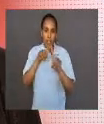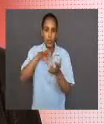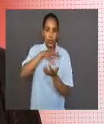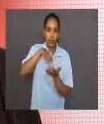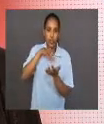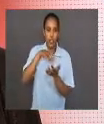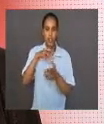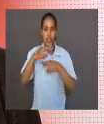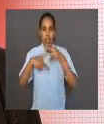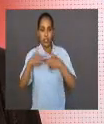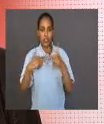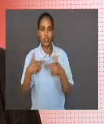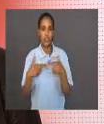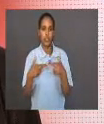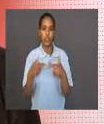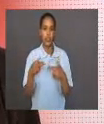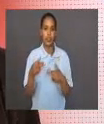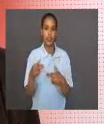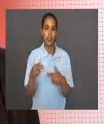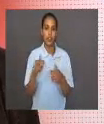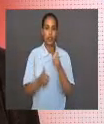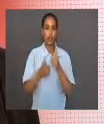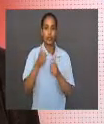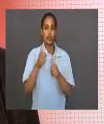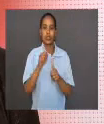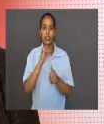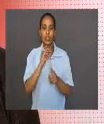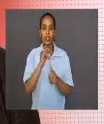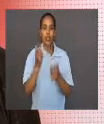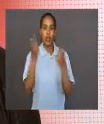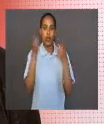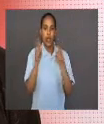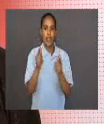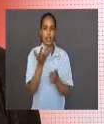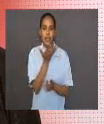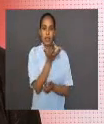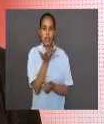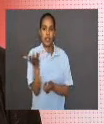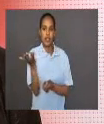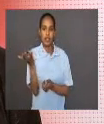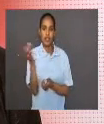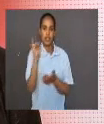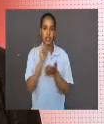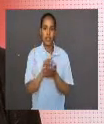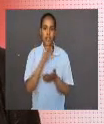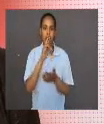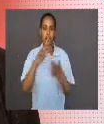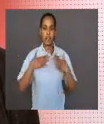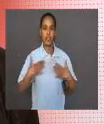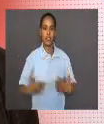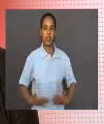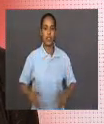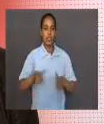heterogeneous reactions, which is when substances that are